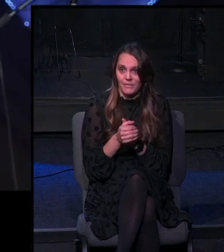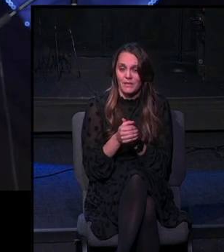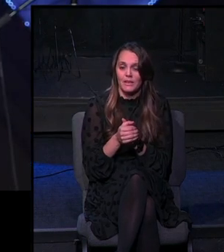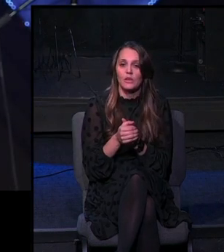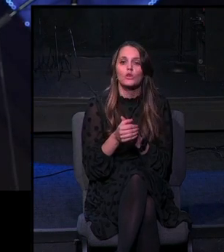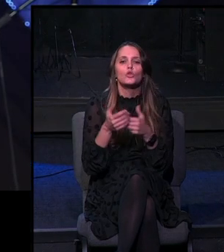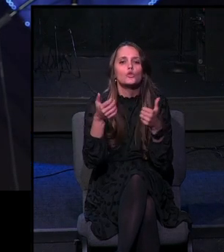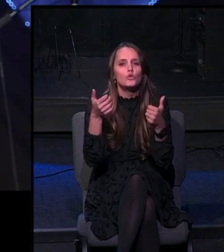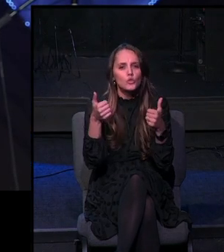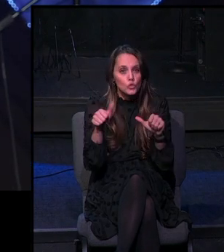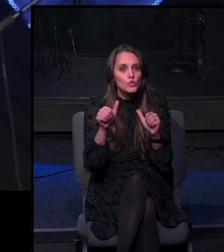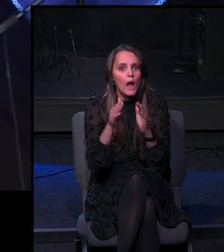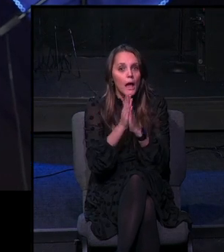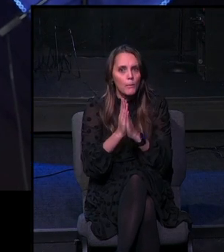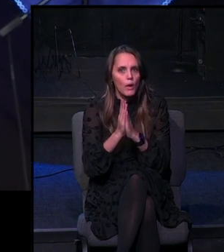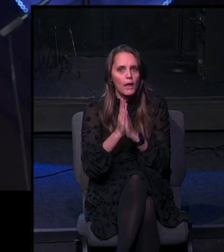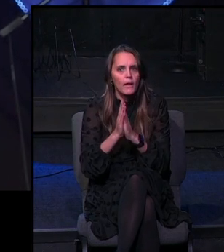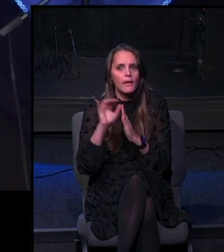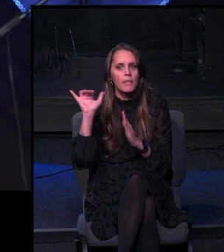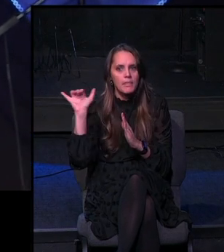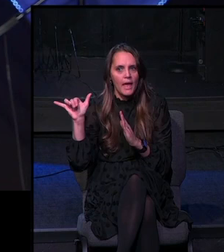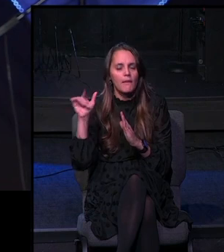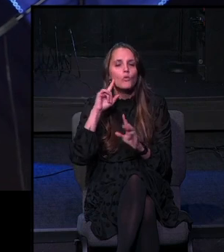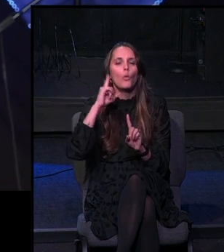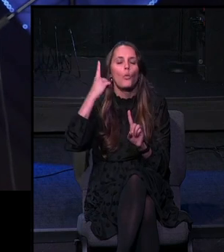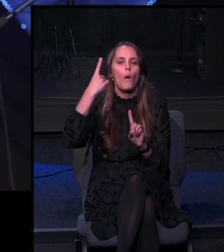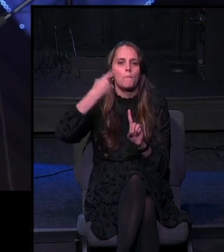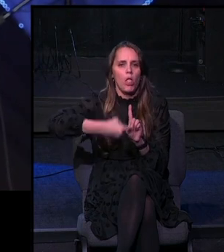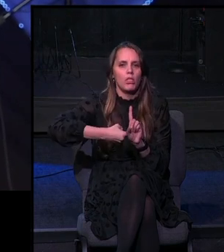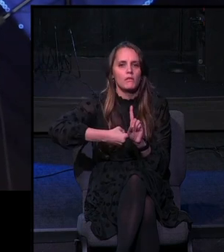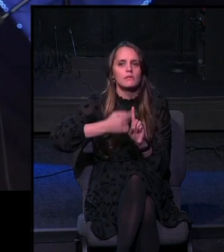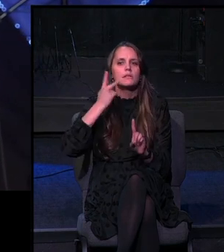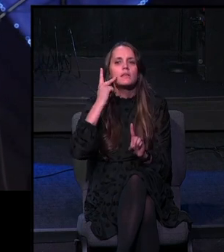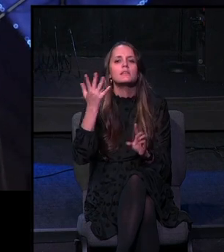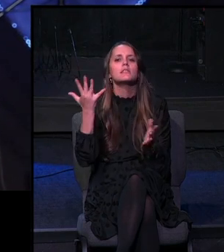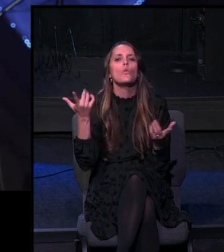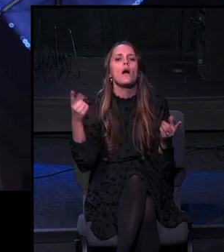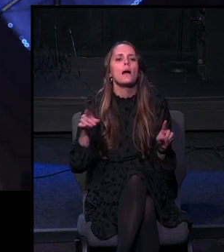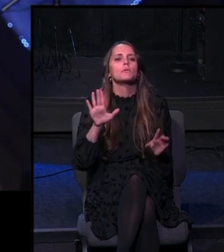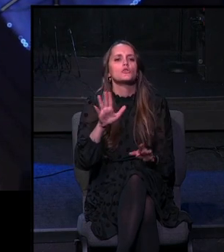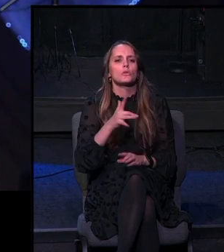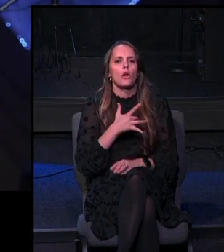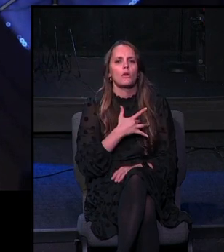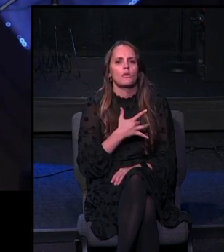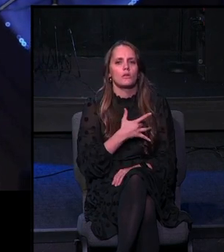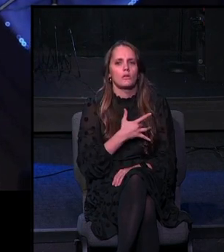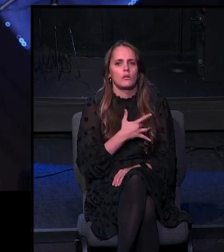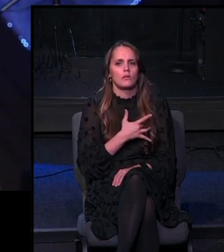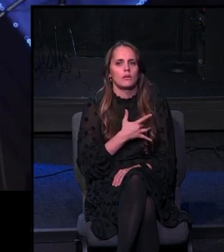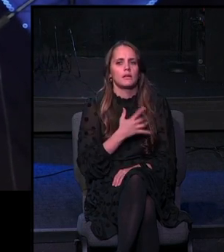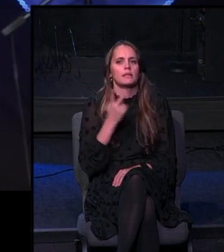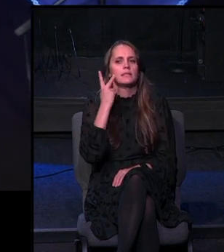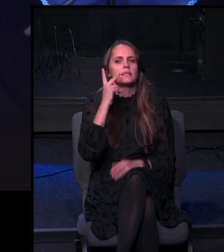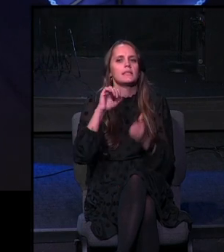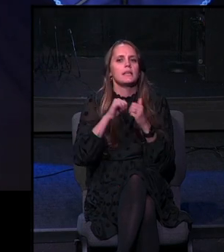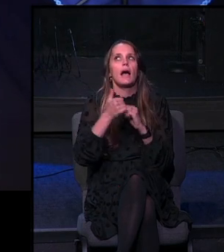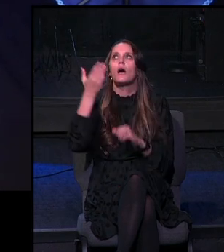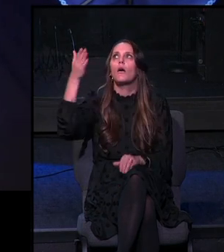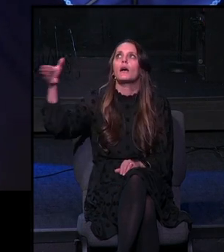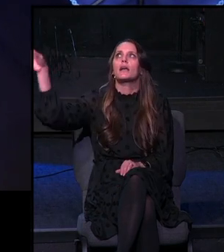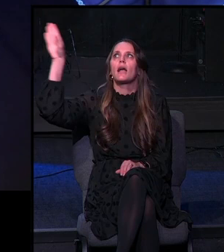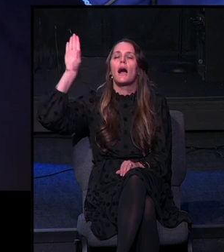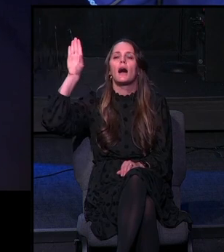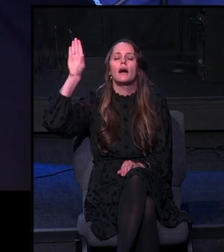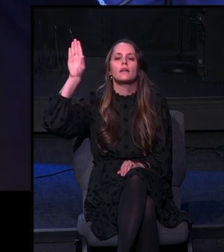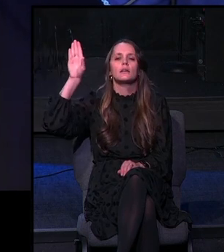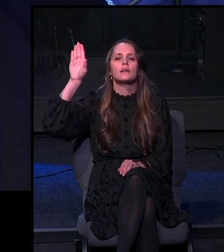Try praying that for a month and see what happens to your heart. See how God directs your focus and your